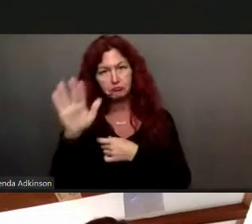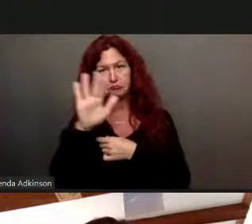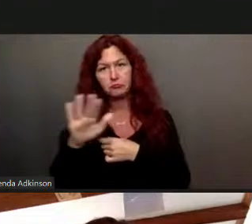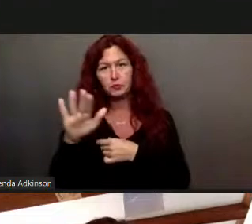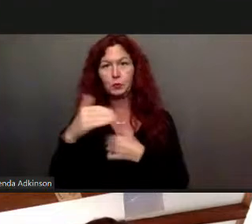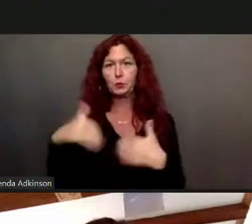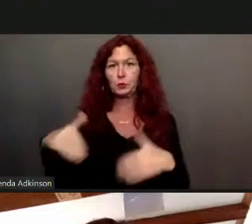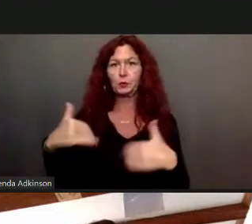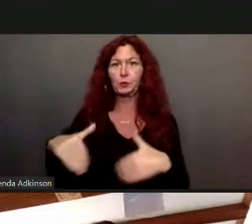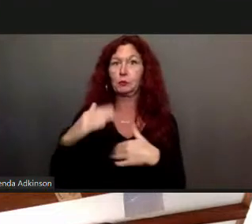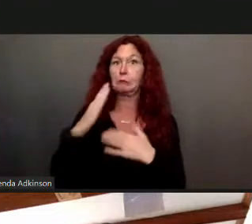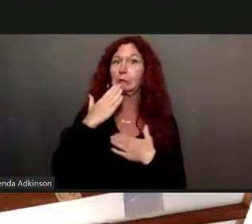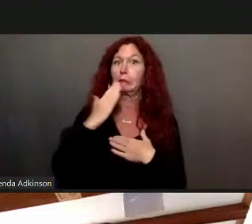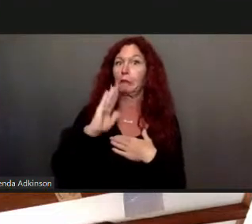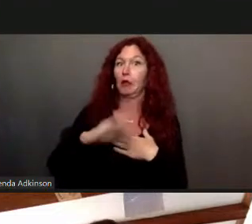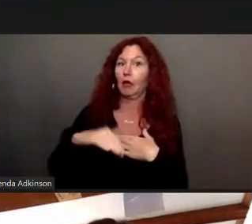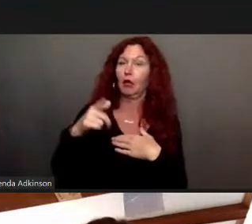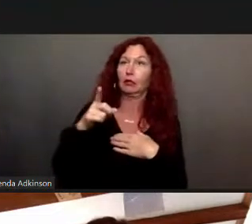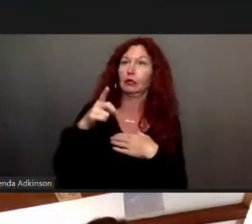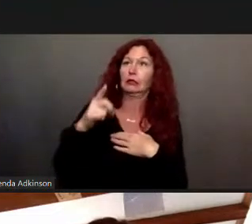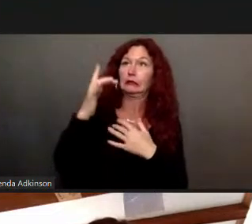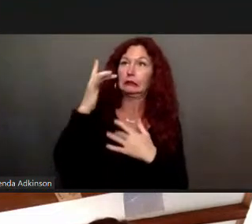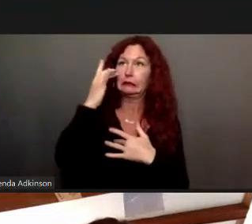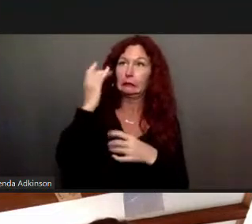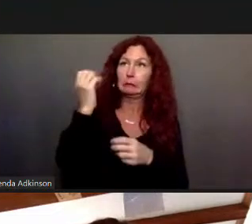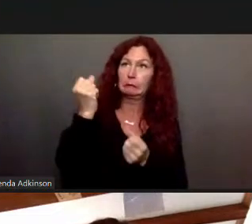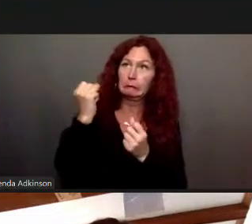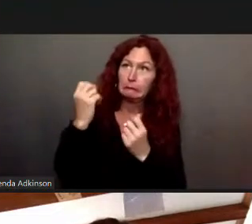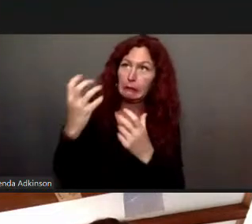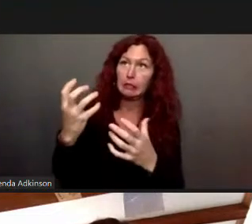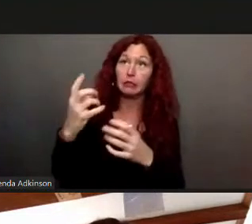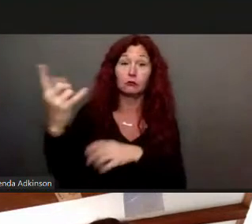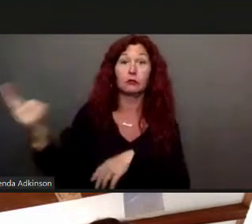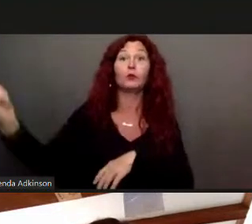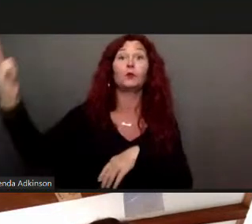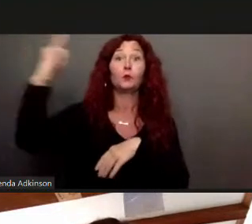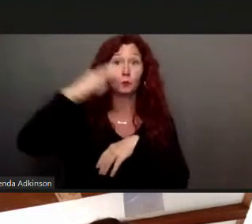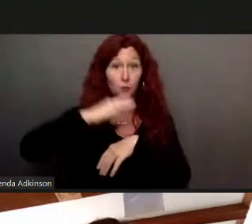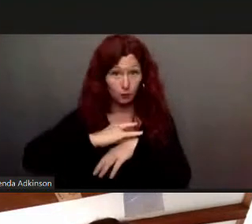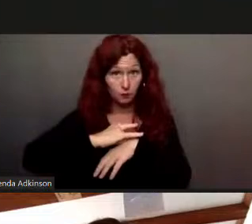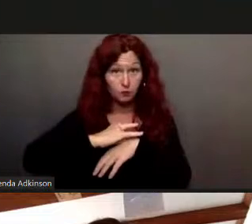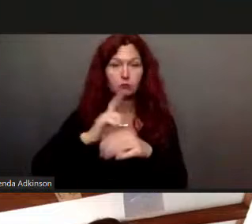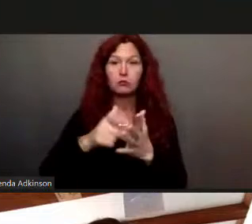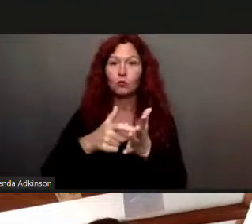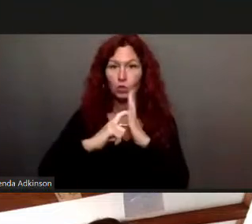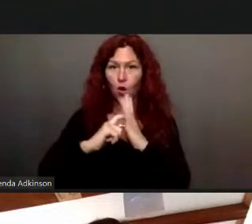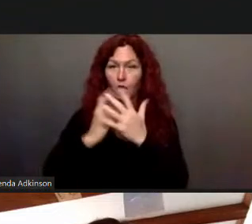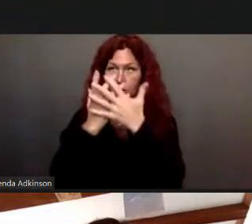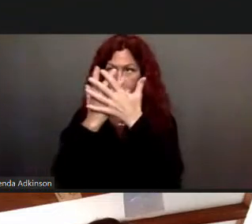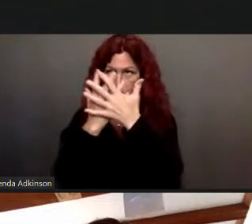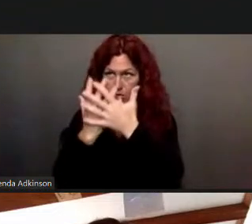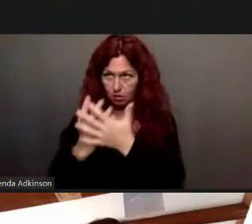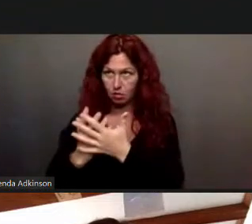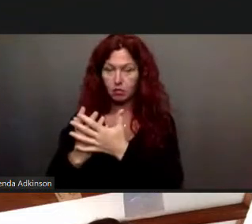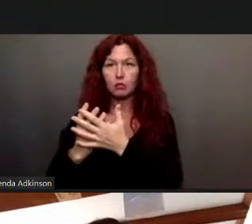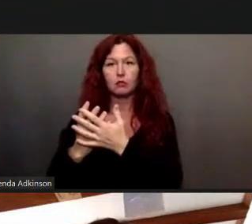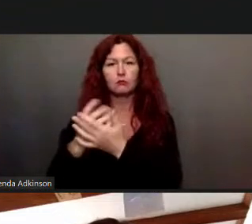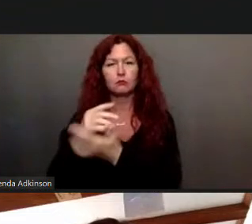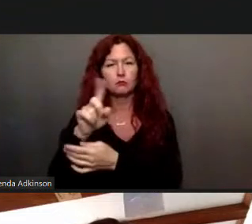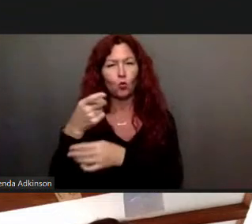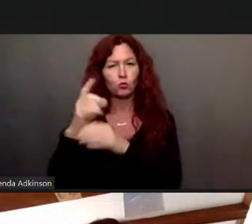and that area has, you know, they're basically quarantining Floridians, Arizona, you know, residents of Arizona, Texas, et